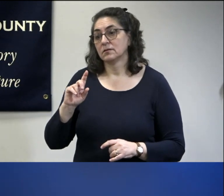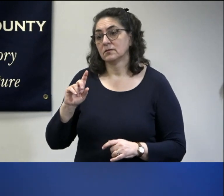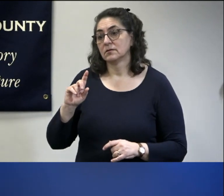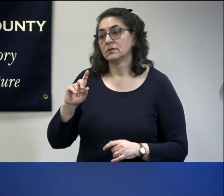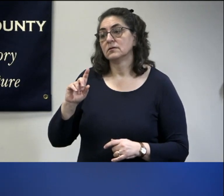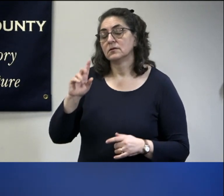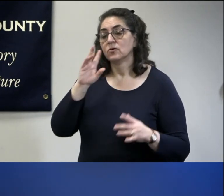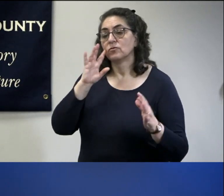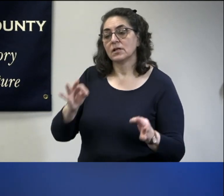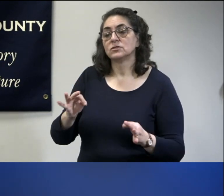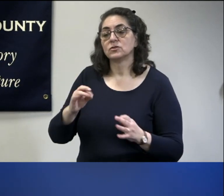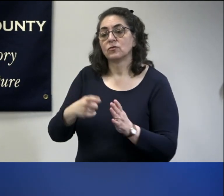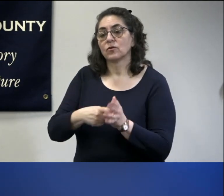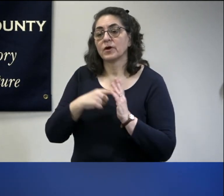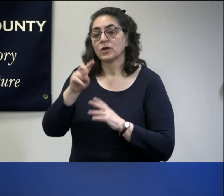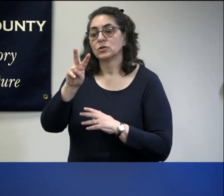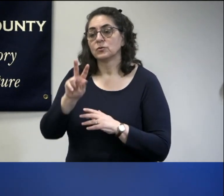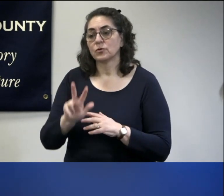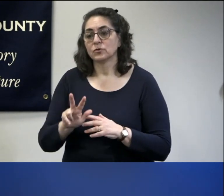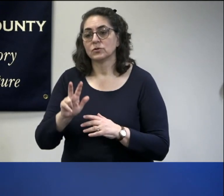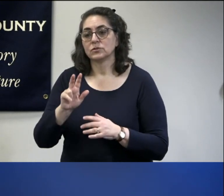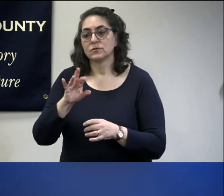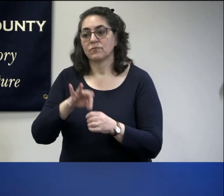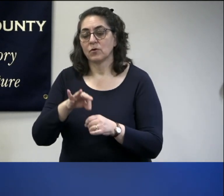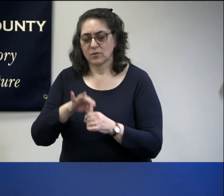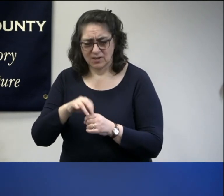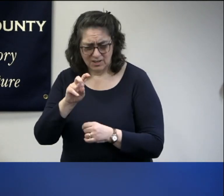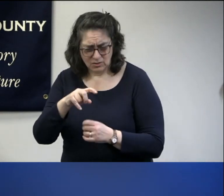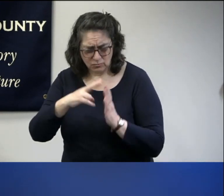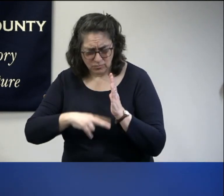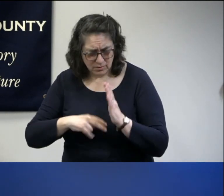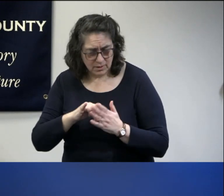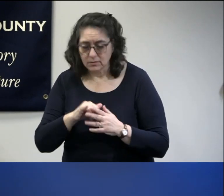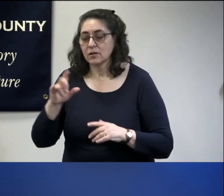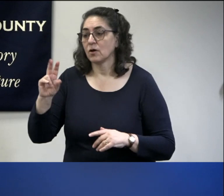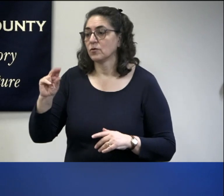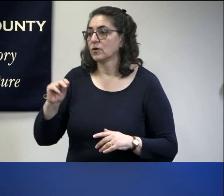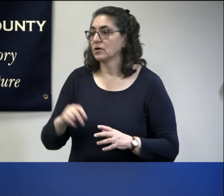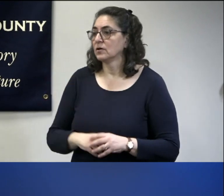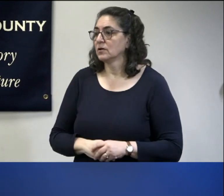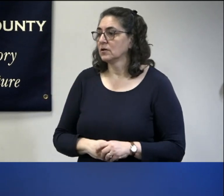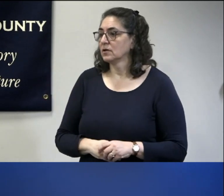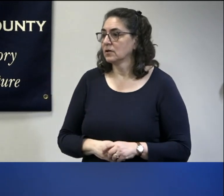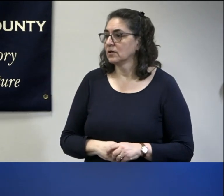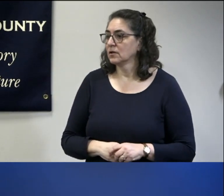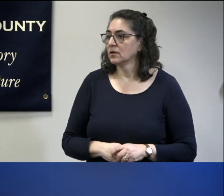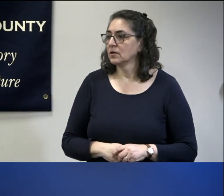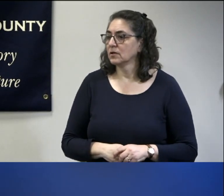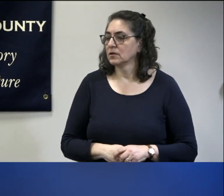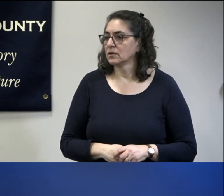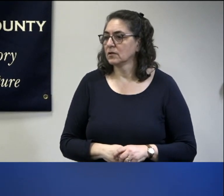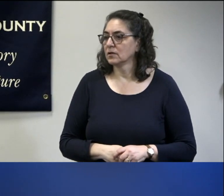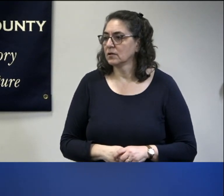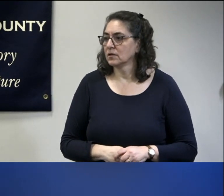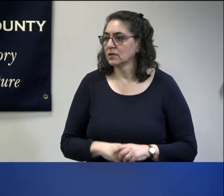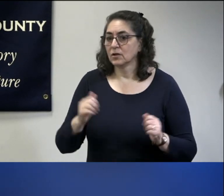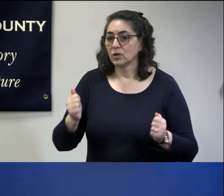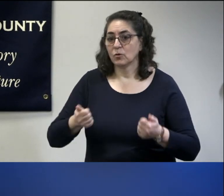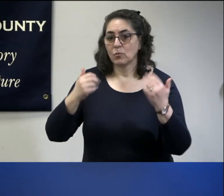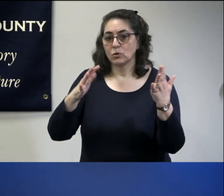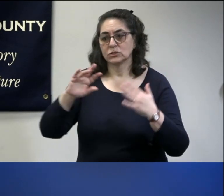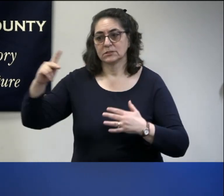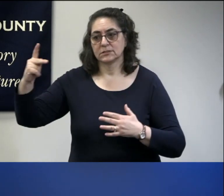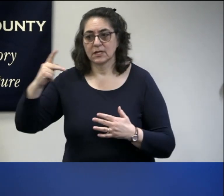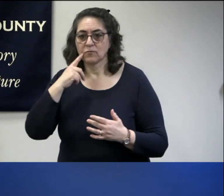Lou, do you need to read the name of that into the record? No. Okay. Then I'll just call for a motion and a second